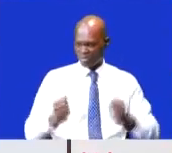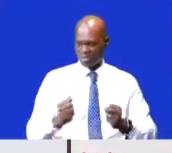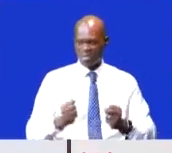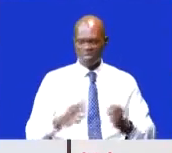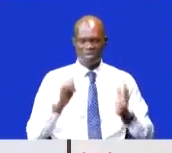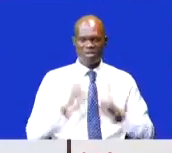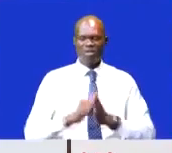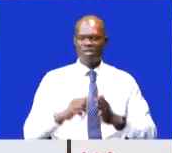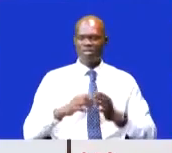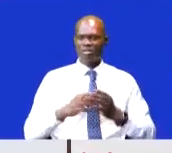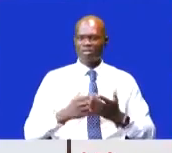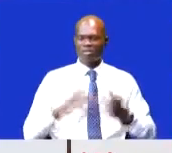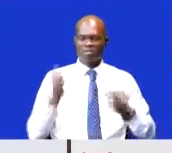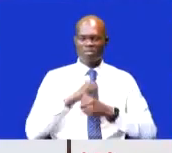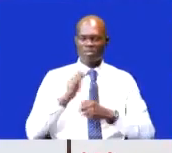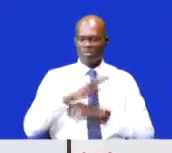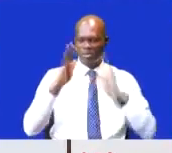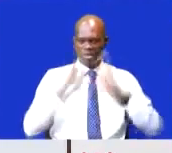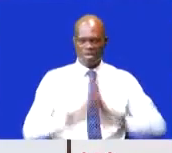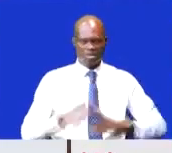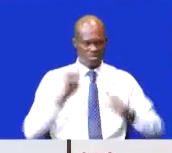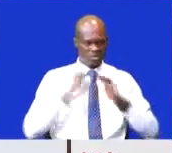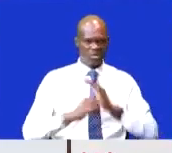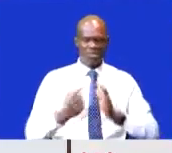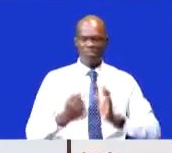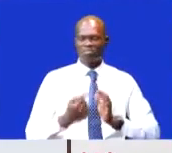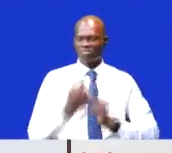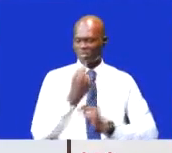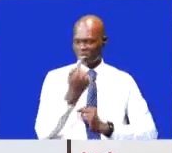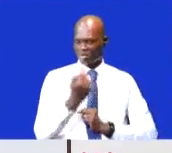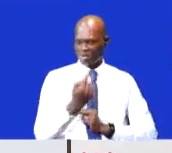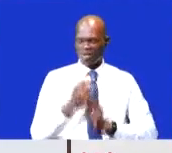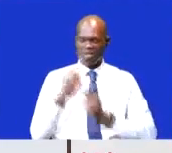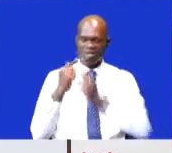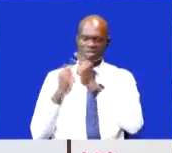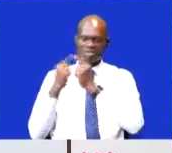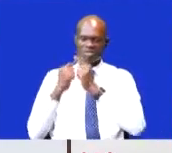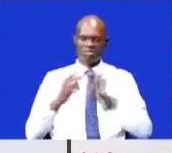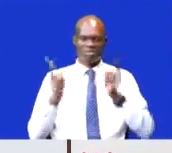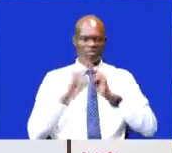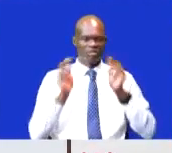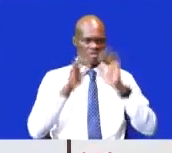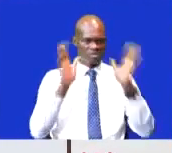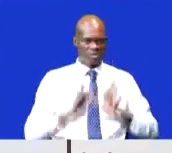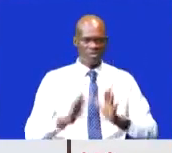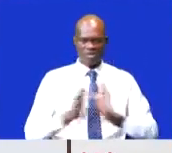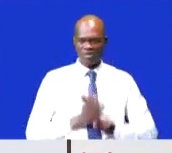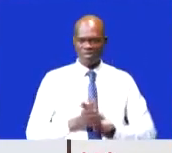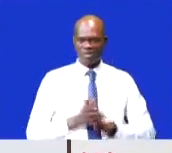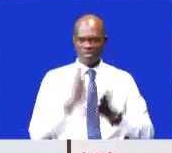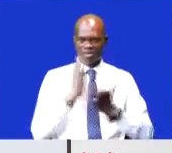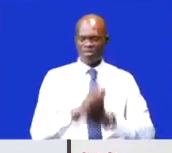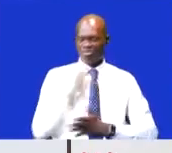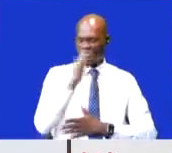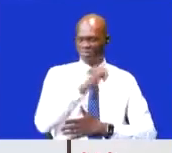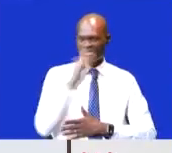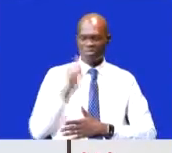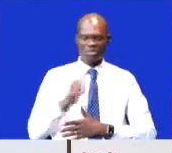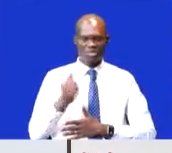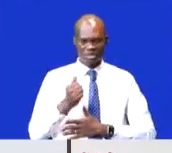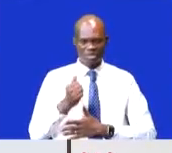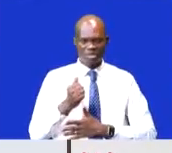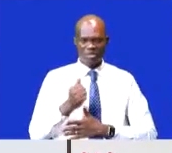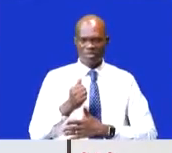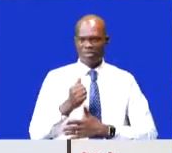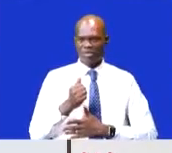order. How can you do that? Experience is important. Kuna kitu inaitwa Official Secrets Act. You